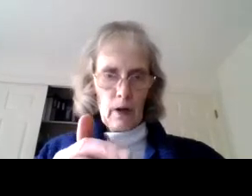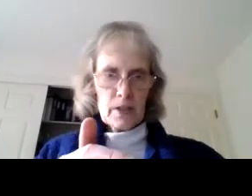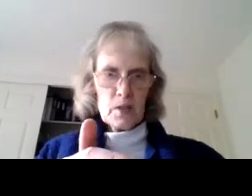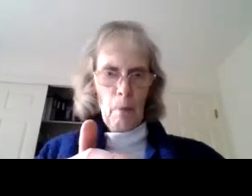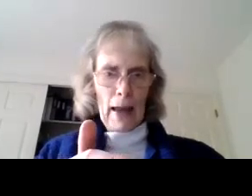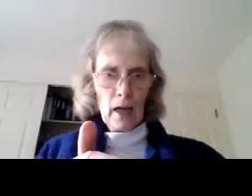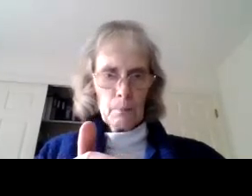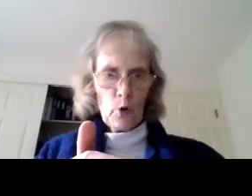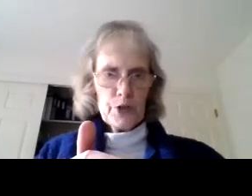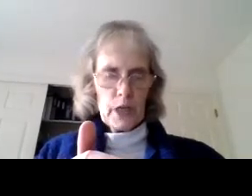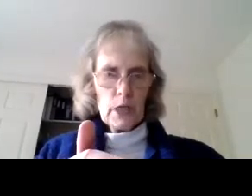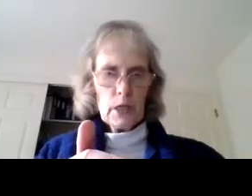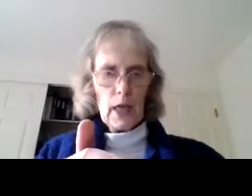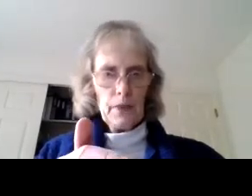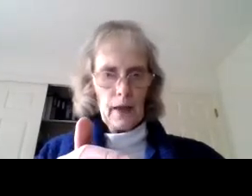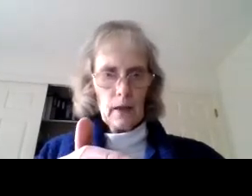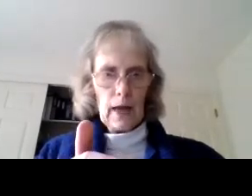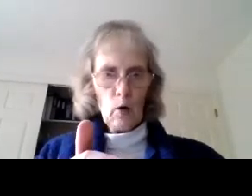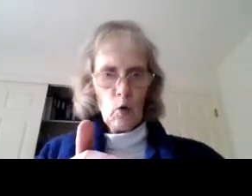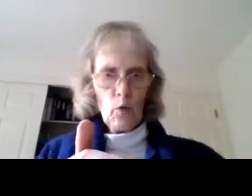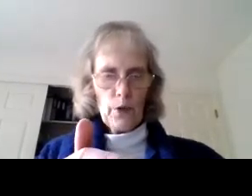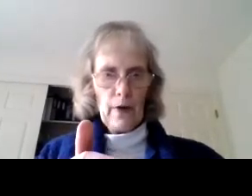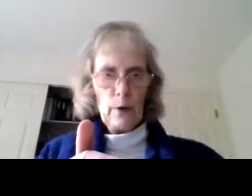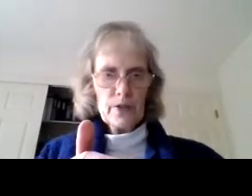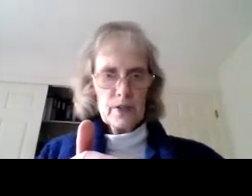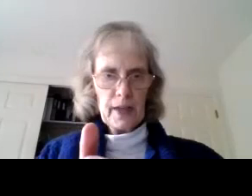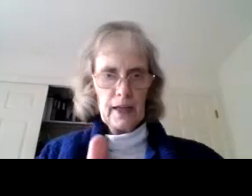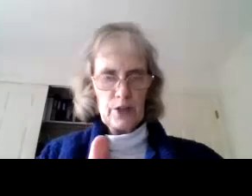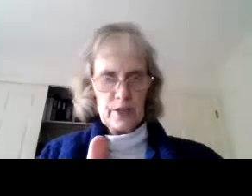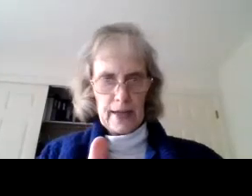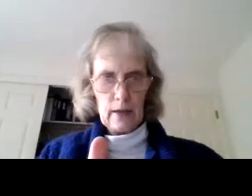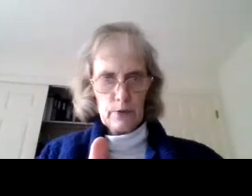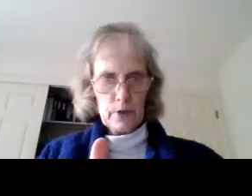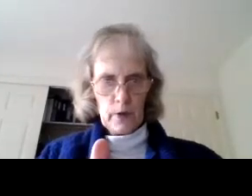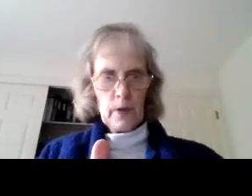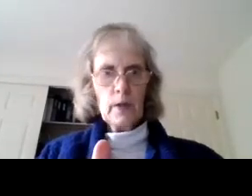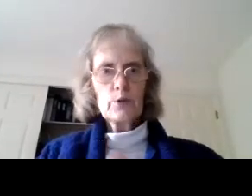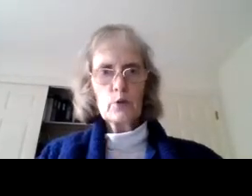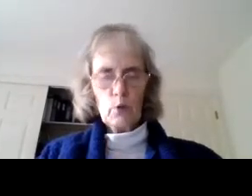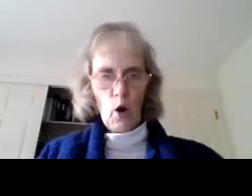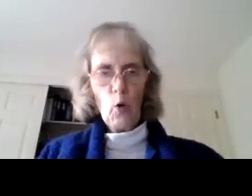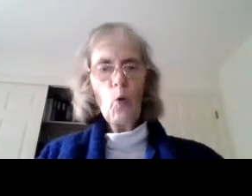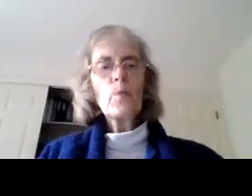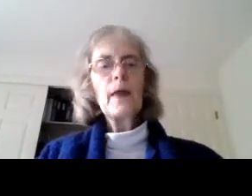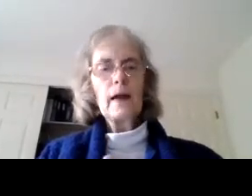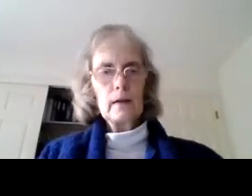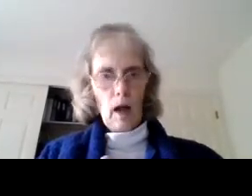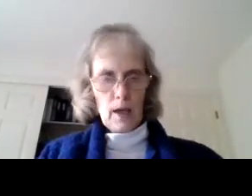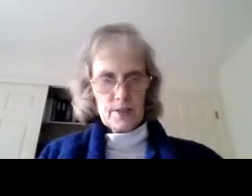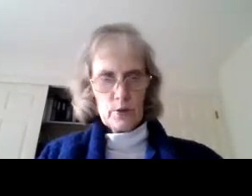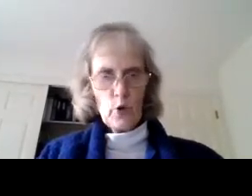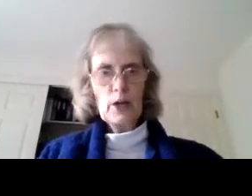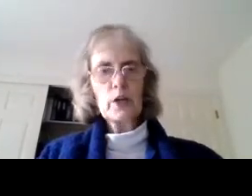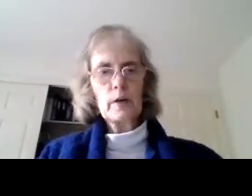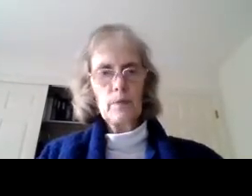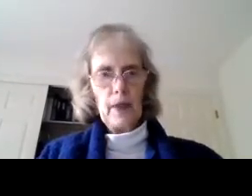they're called spike proteins, and they allow the virus to get into cells to grow and